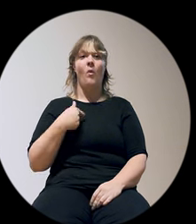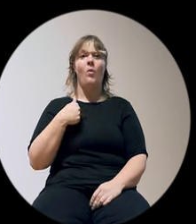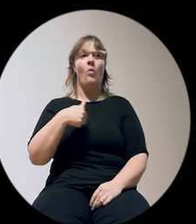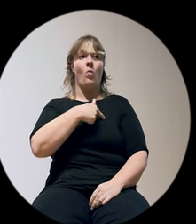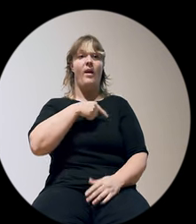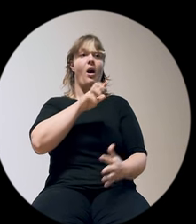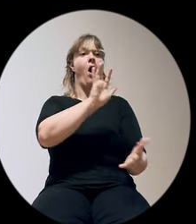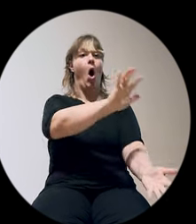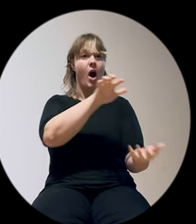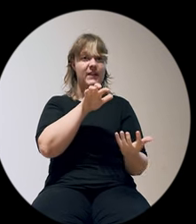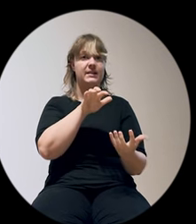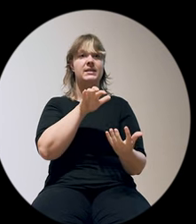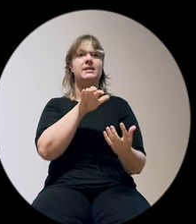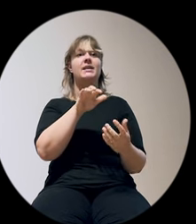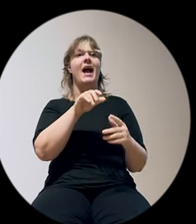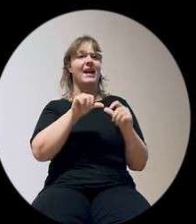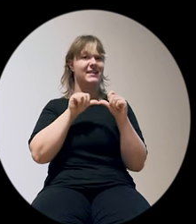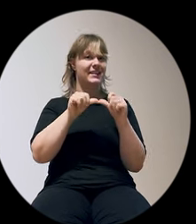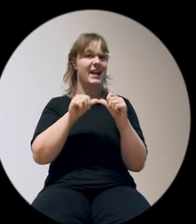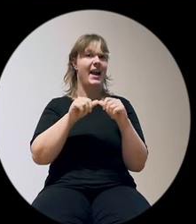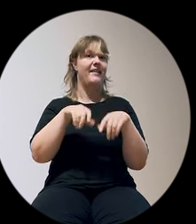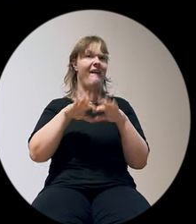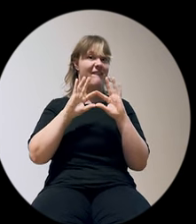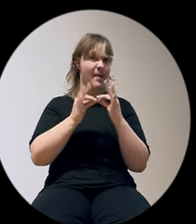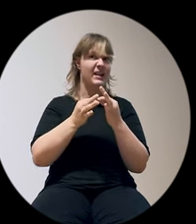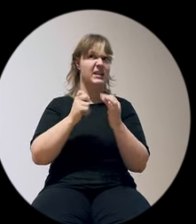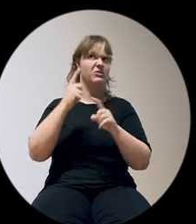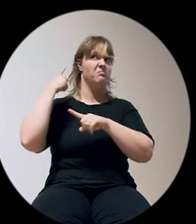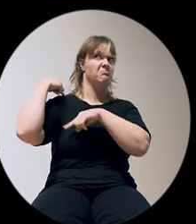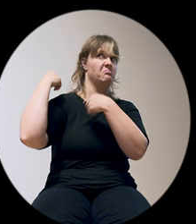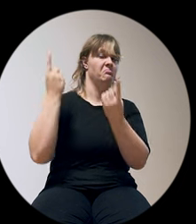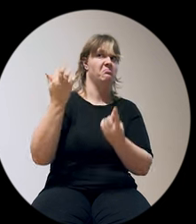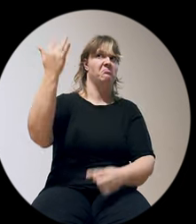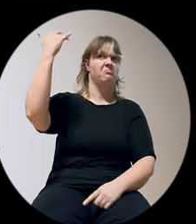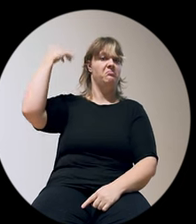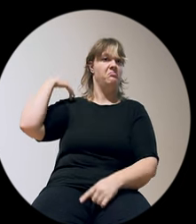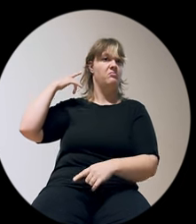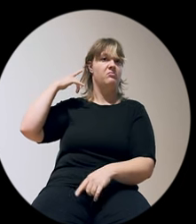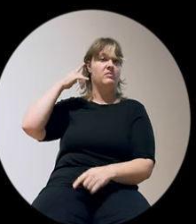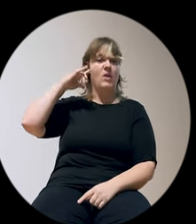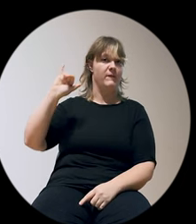harvest and sustain our families as we always have since time immemorial in these spaces.